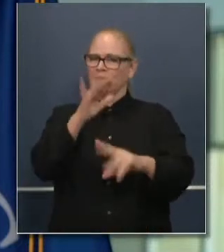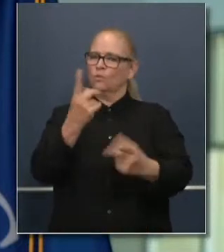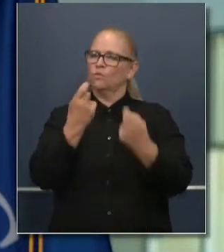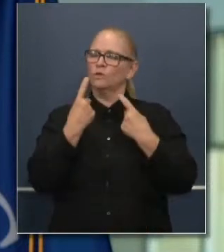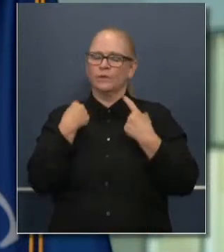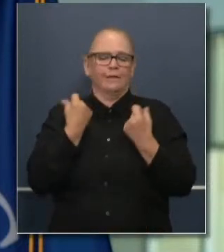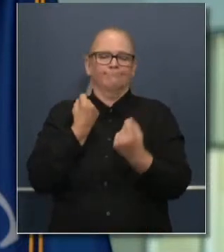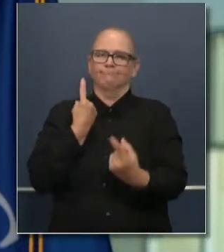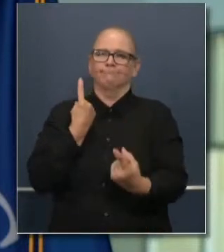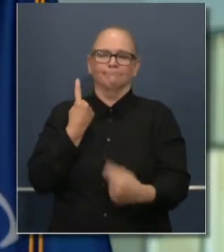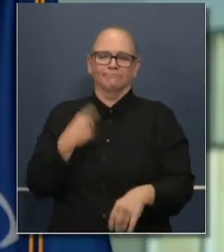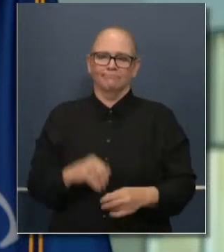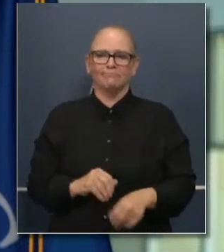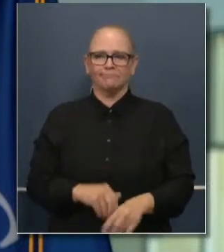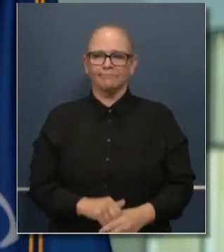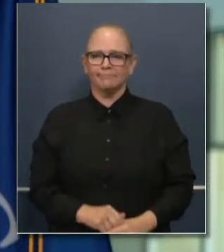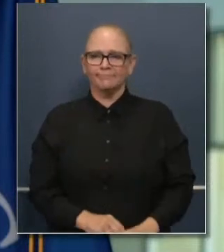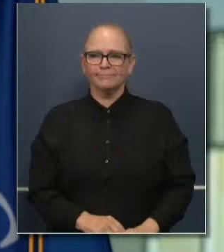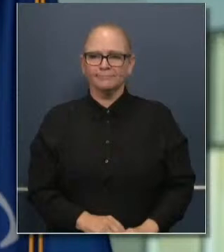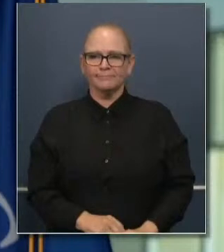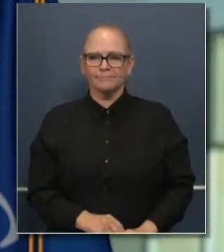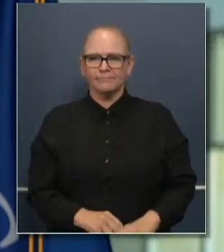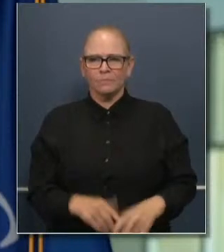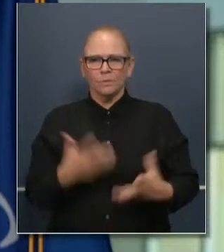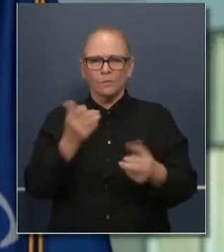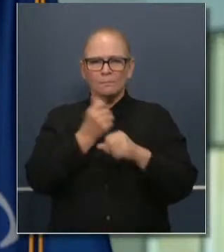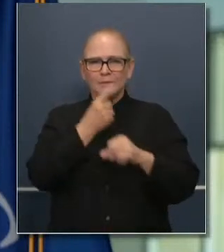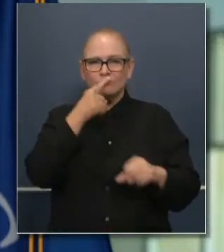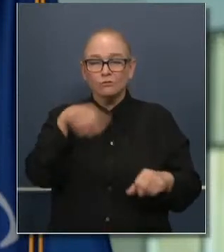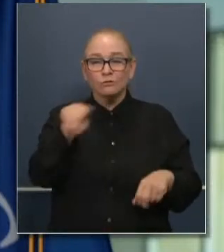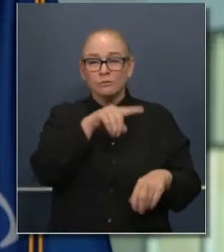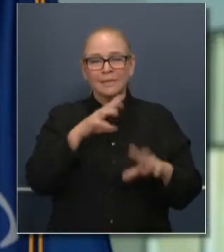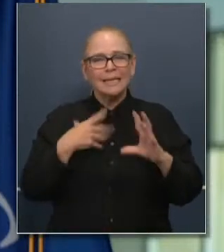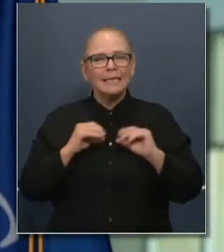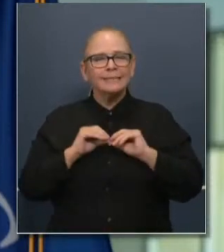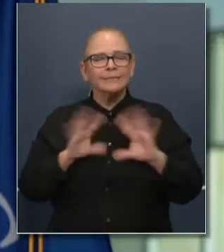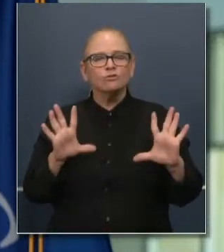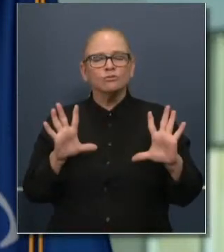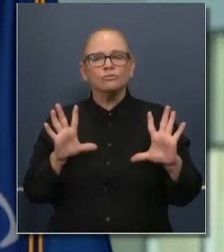me just, in terms of being a little bit more prescriptive, offer this: